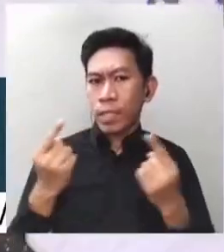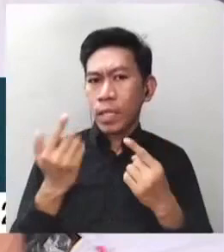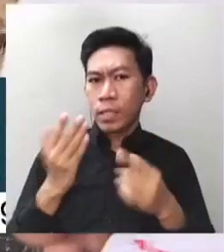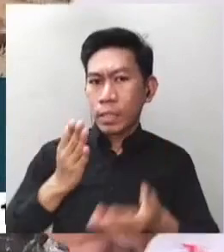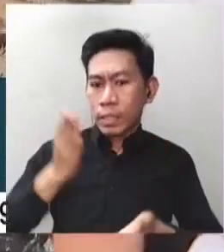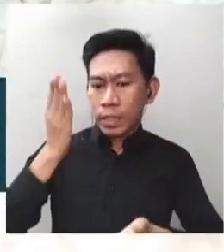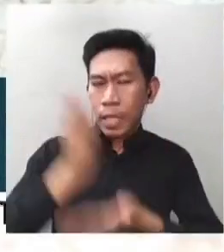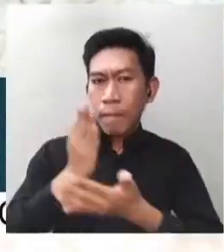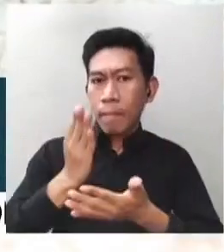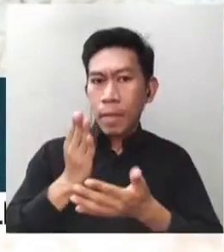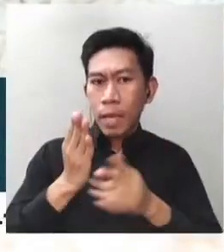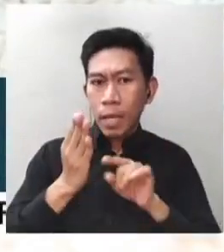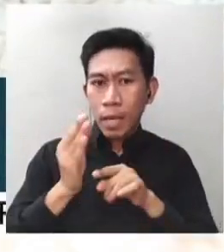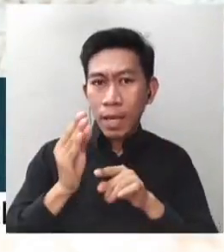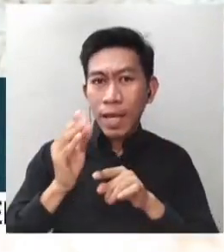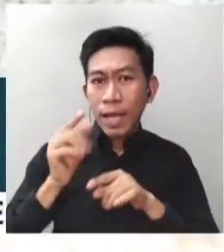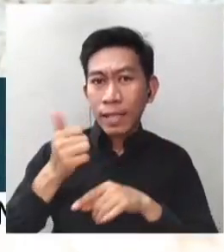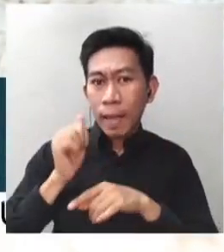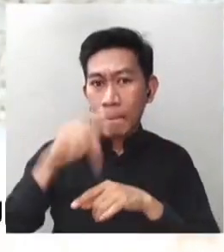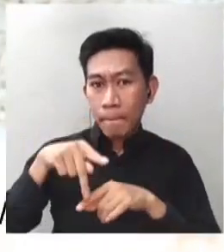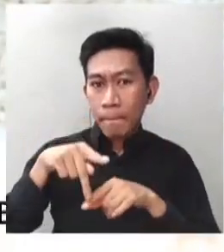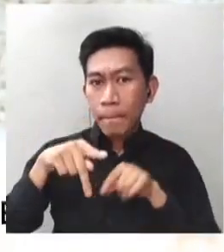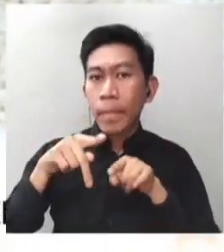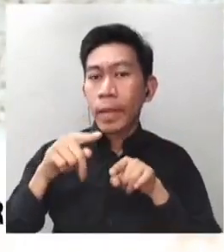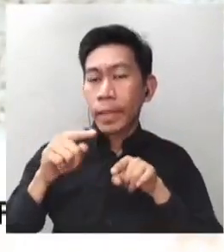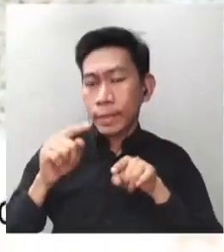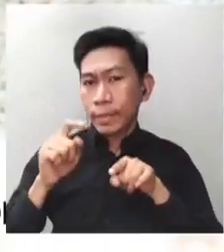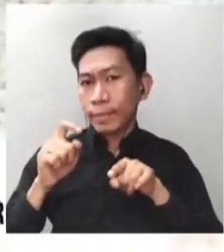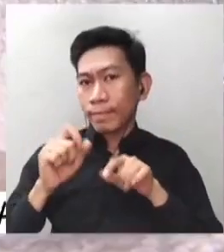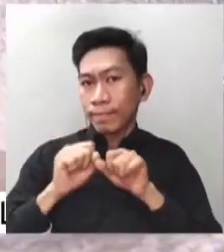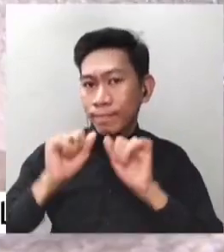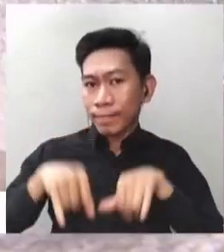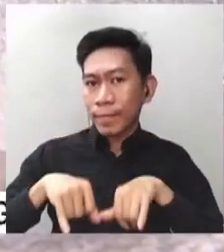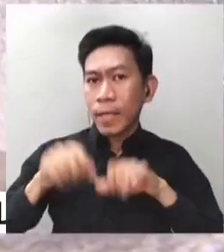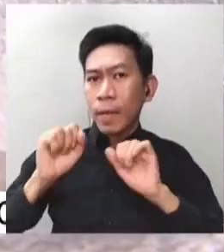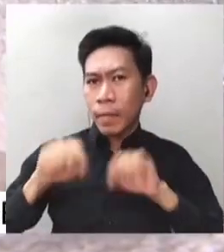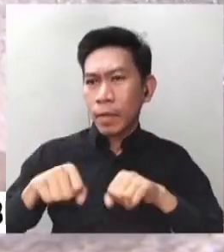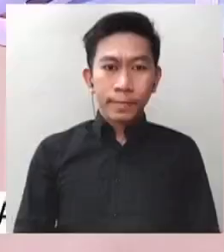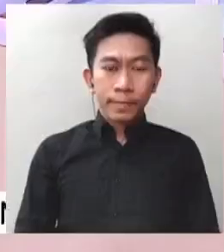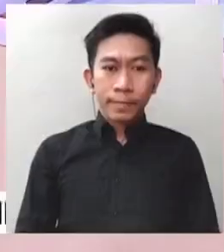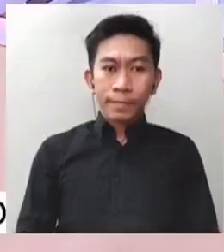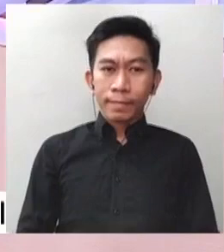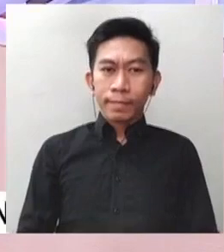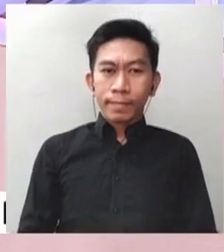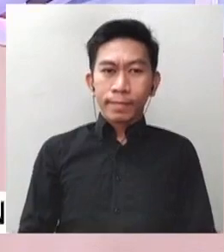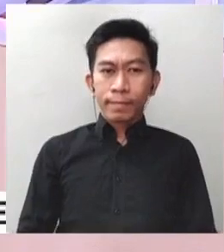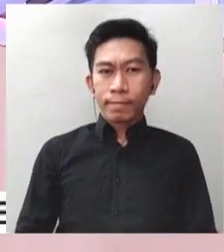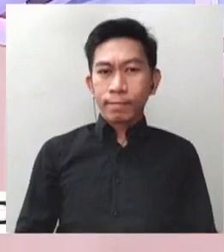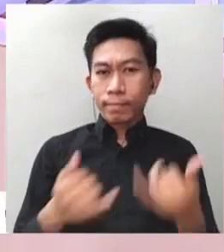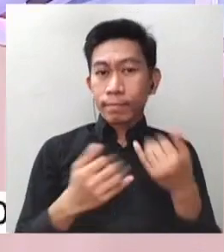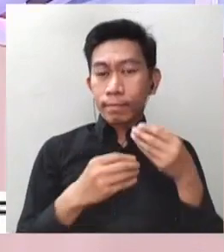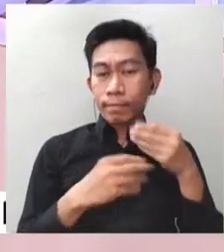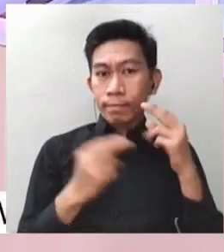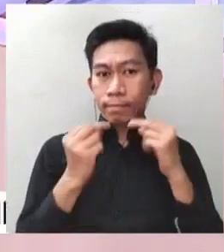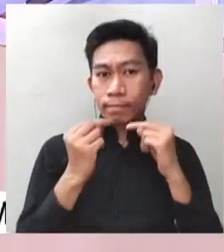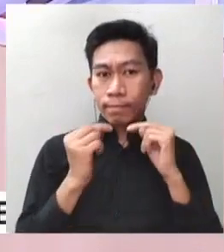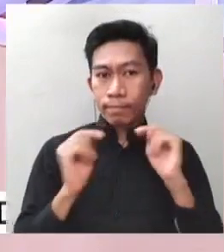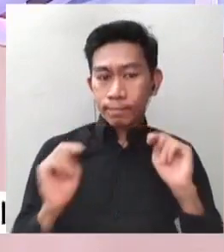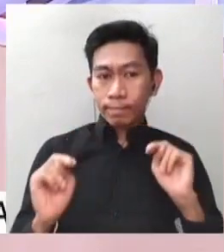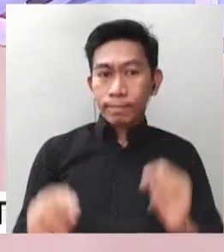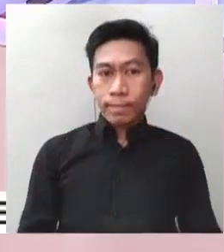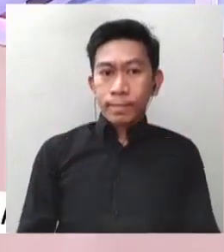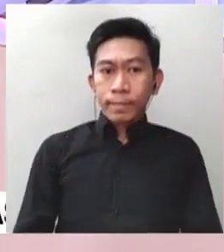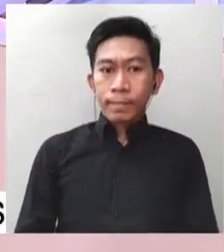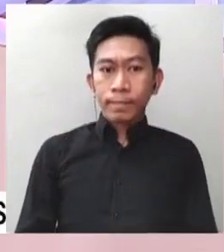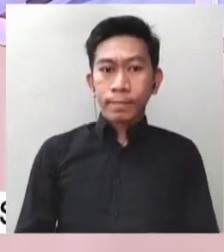as a lifeline that extends much-needed relief to Filipinos. The Foundation for Economic Reform bats